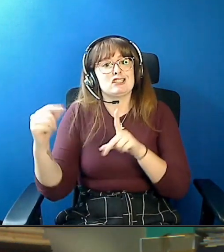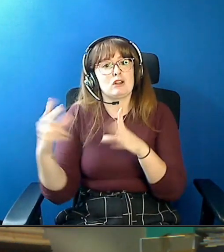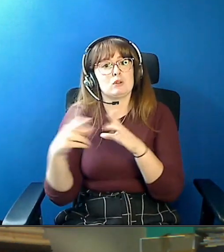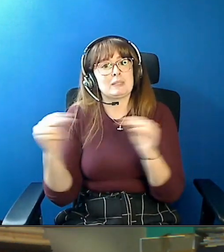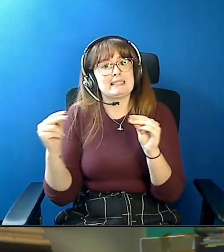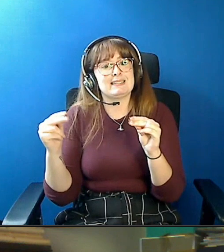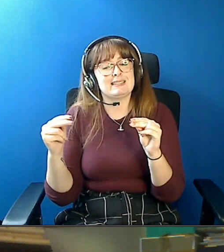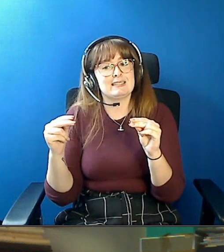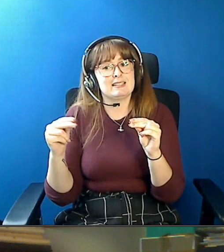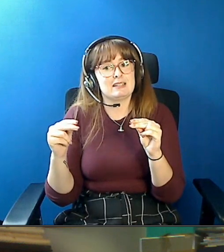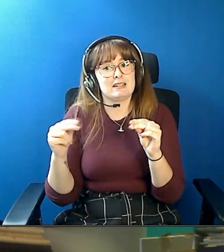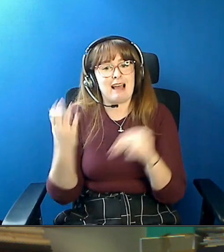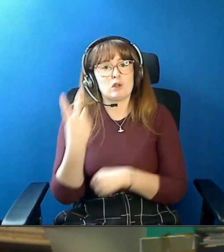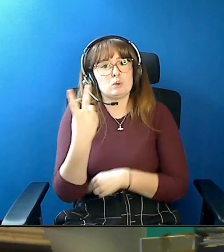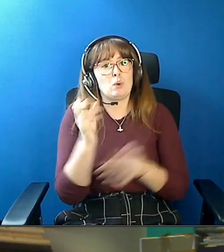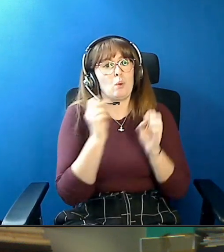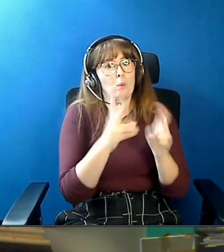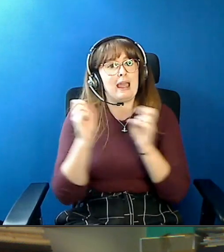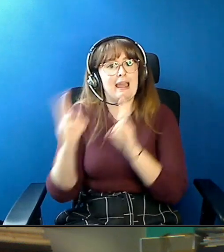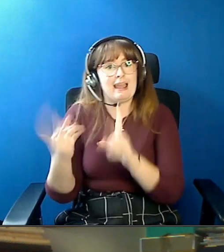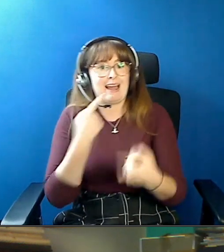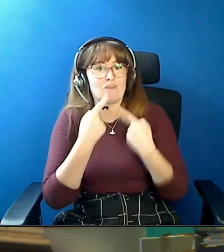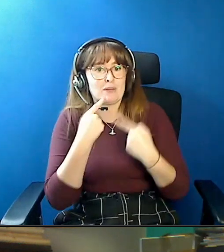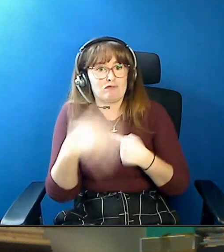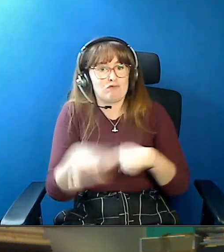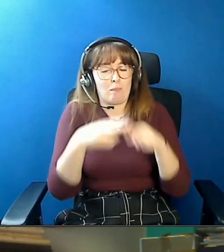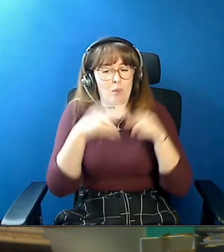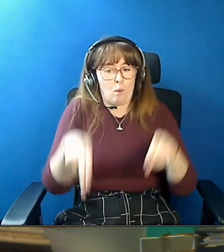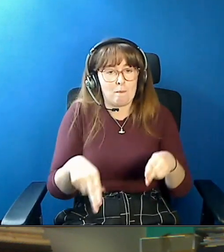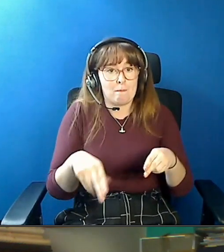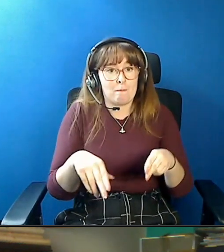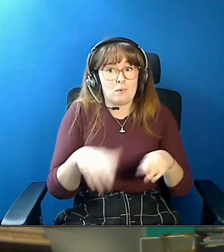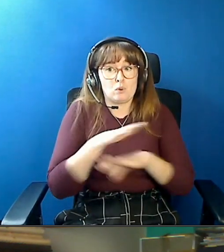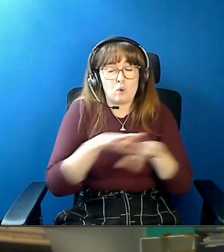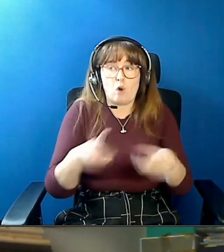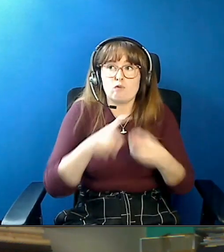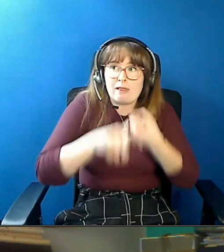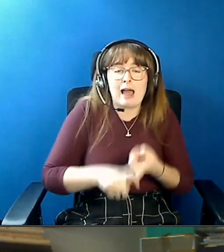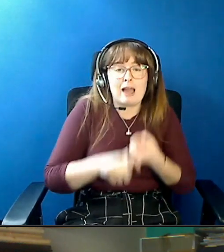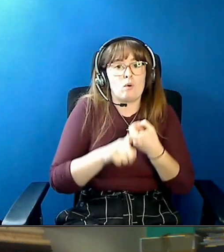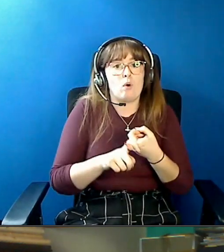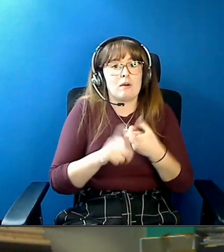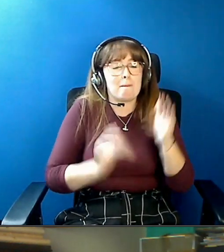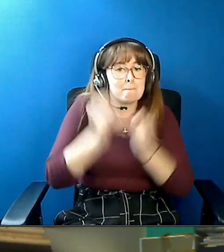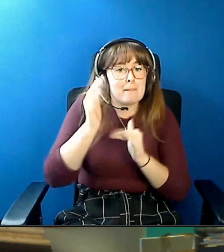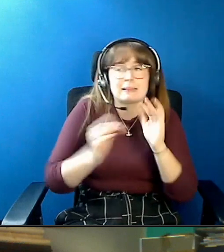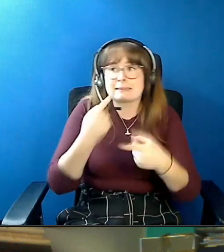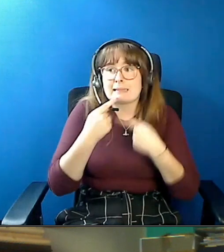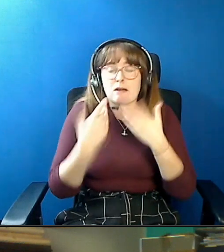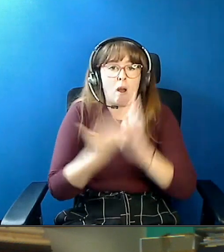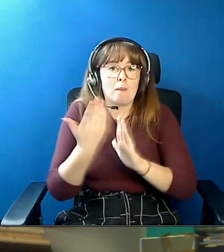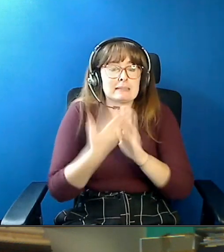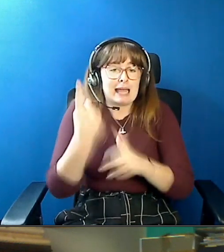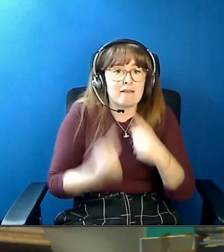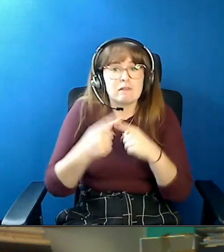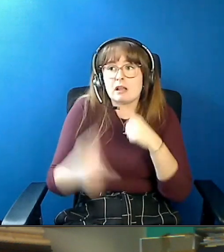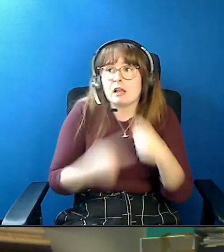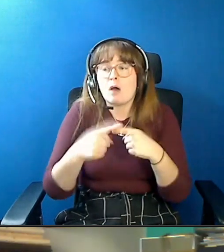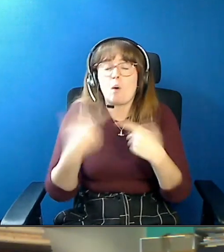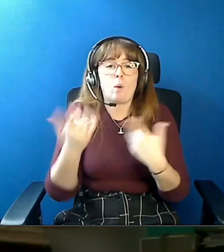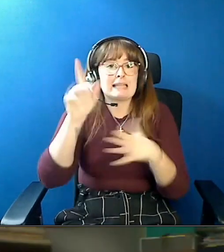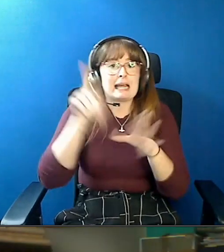essentially having a two-way flow of information from a home. So not just relying on static building data that's updated once a year or every 10 years